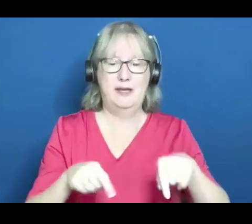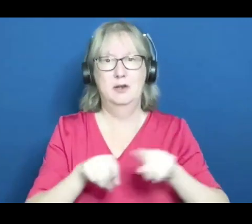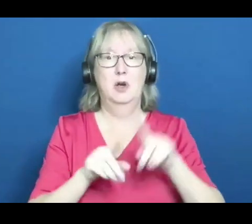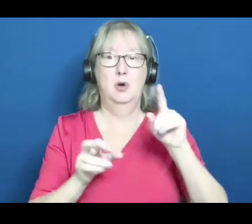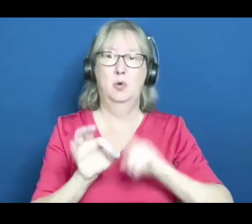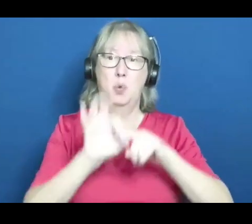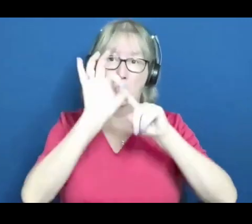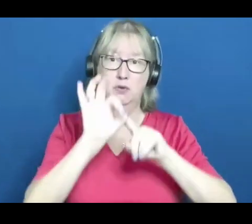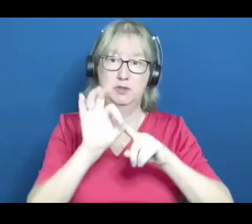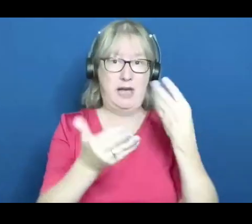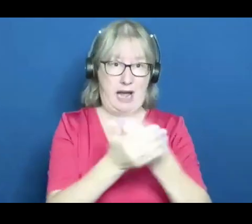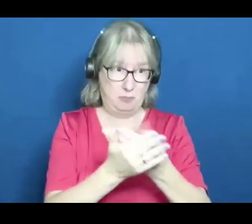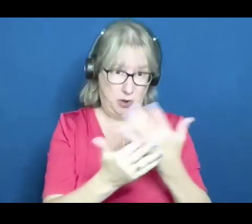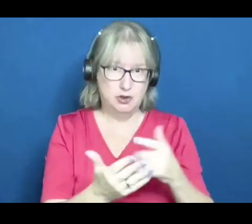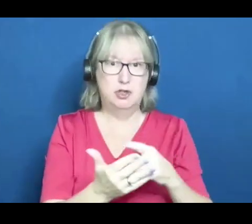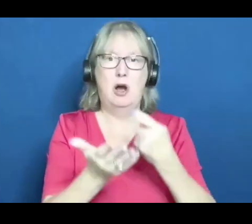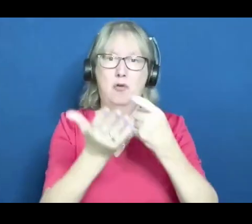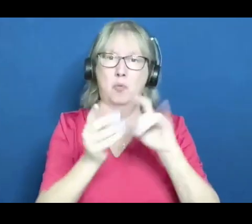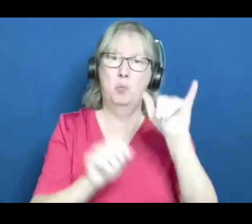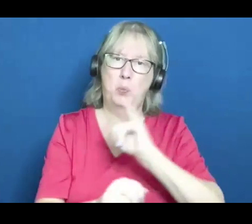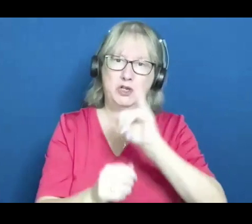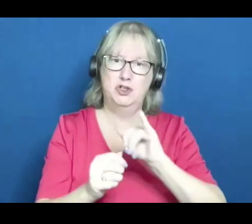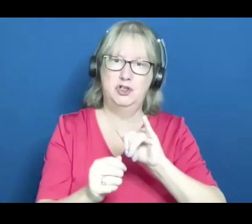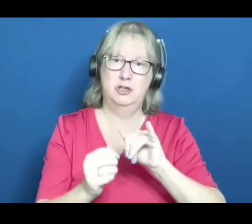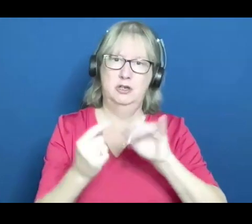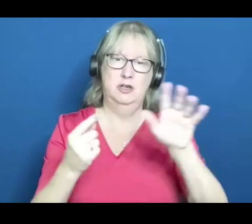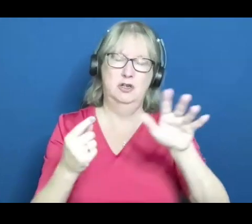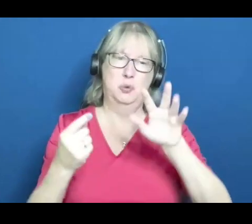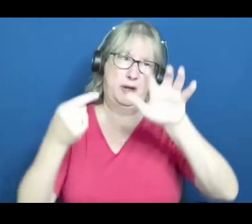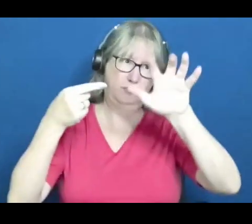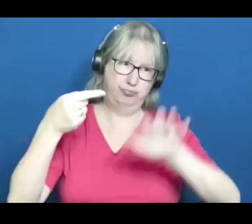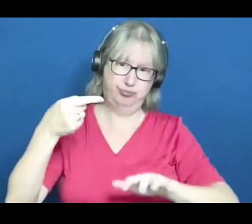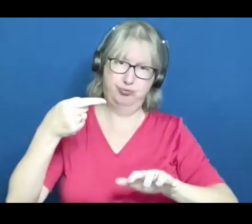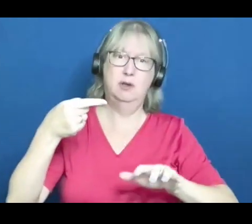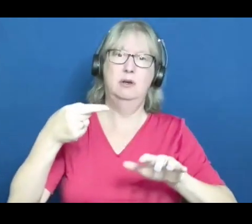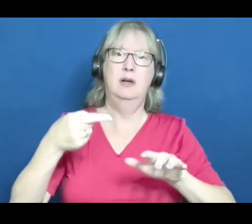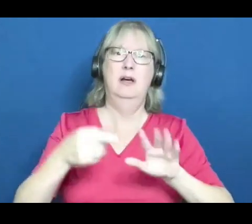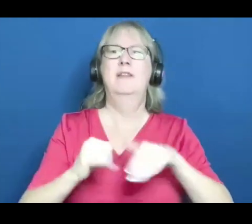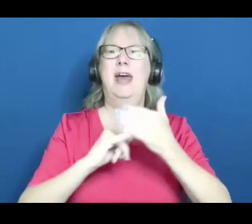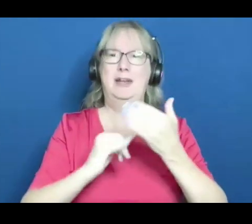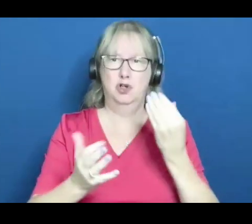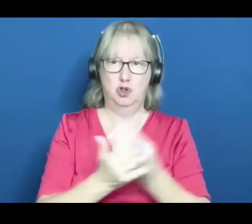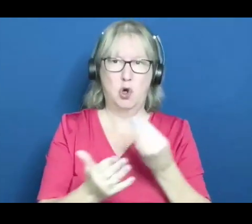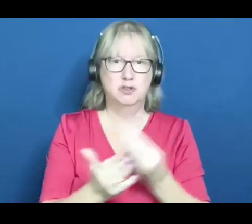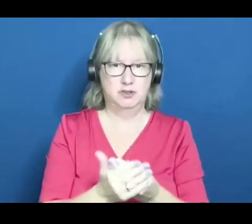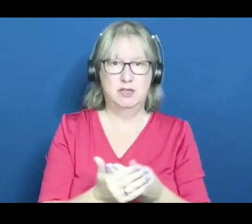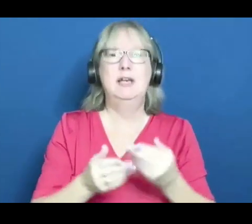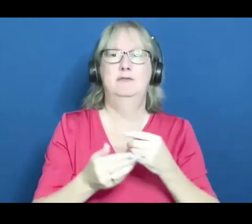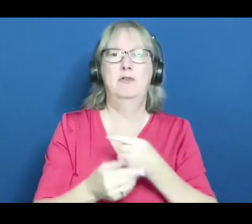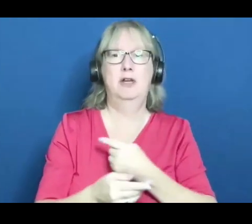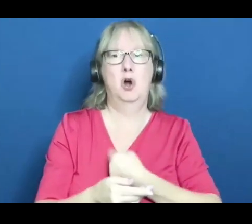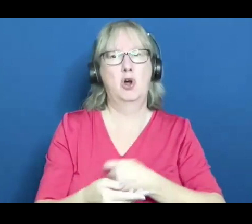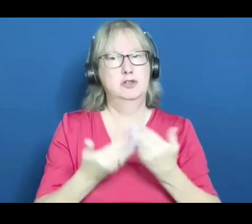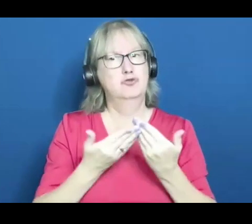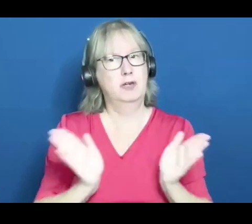quotation on recommended products, so you get full visibility of what the end cost will be for an individual, and that